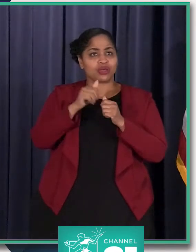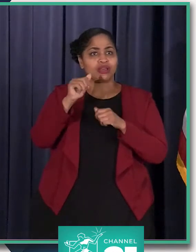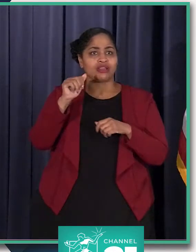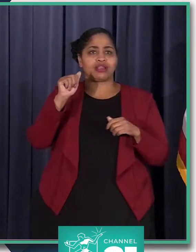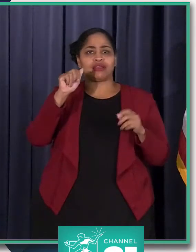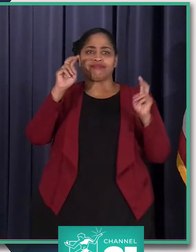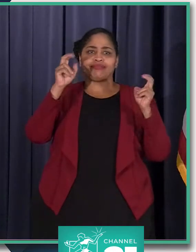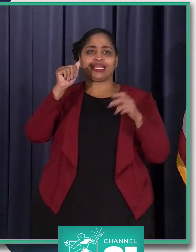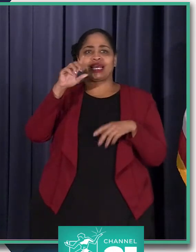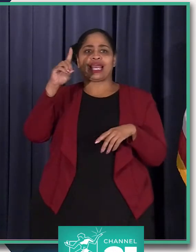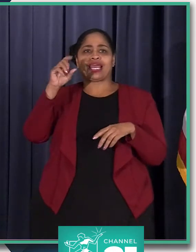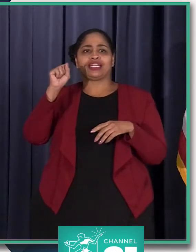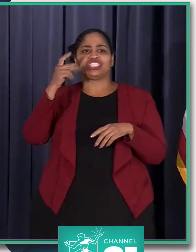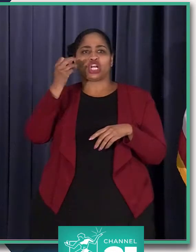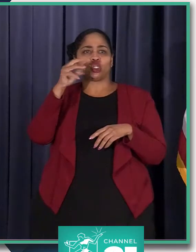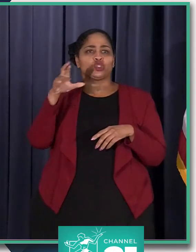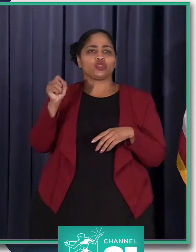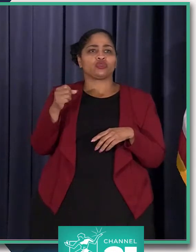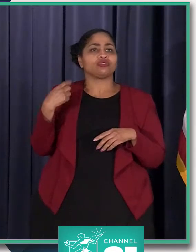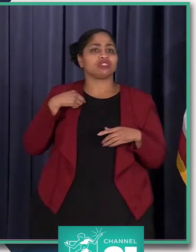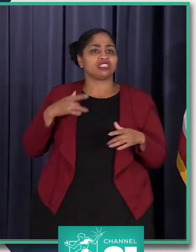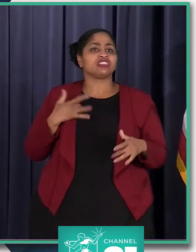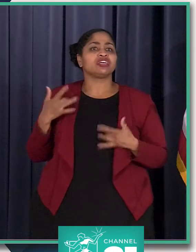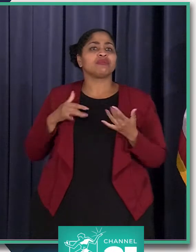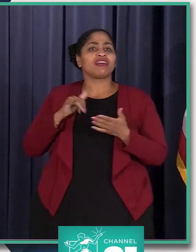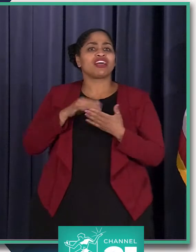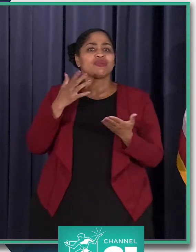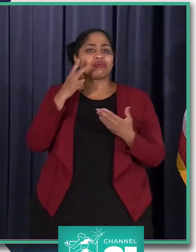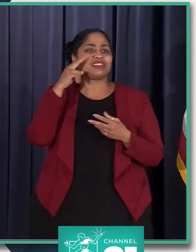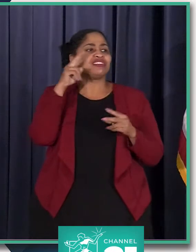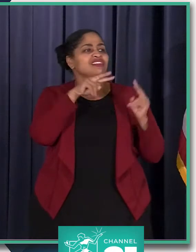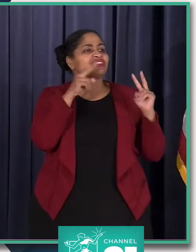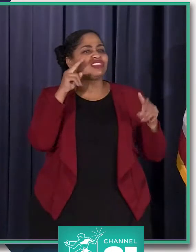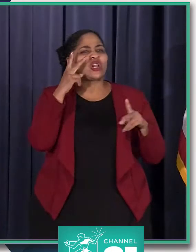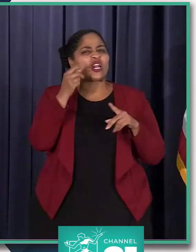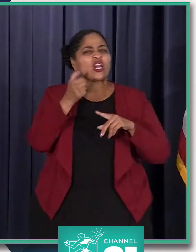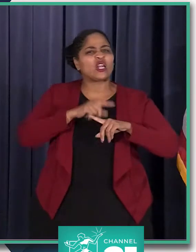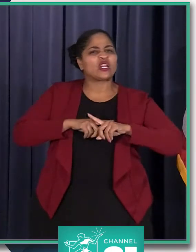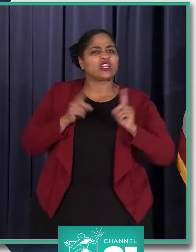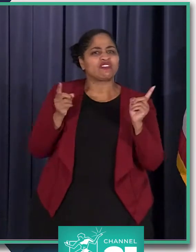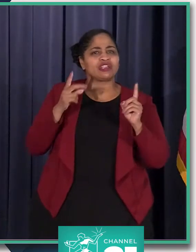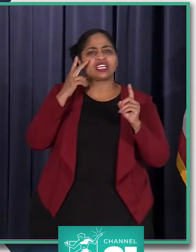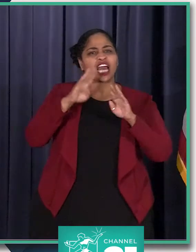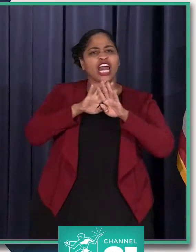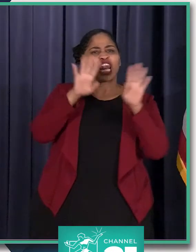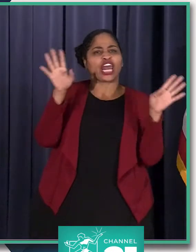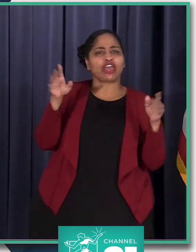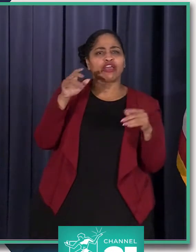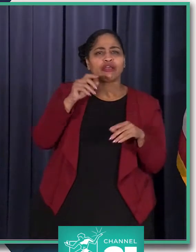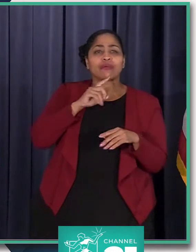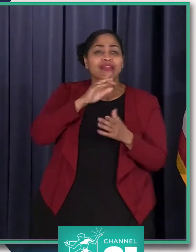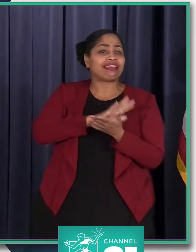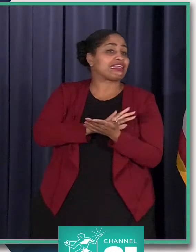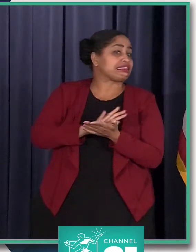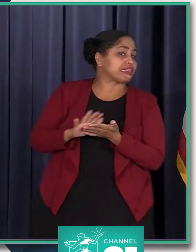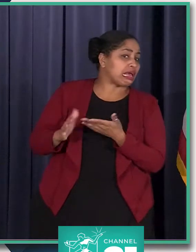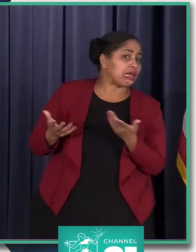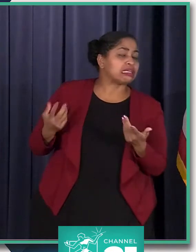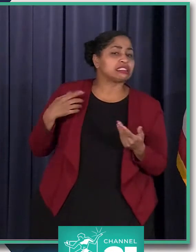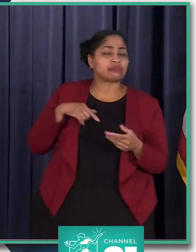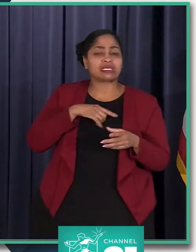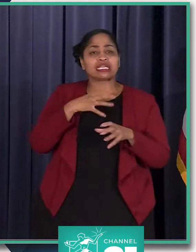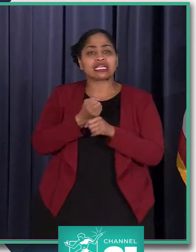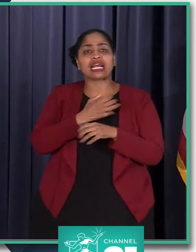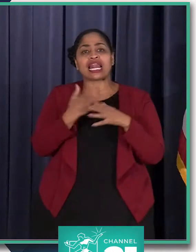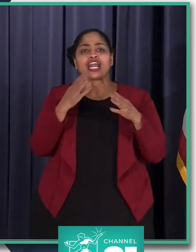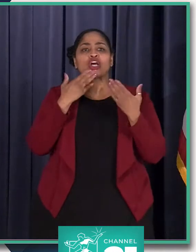shelters. We're really excited about that. You've probably seen them around. They look a little different. They're clear. They're really nice. We're getting a lot of